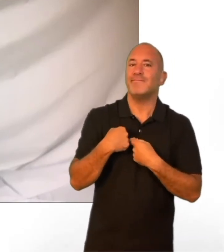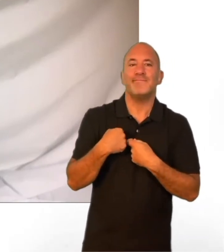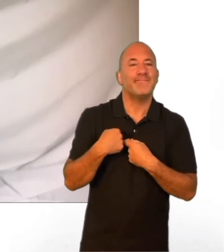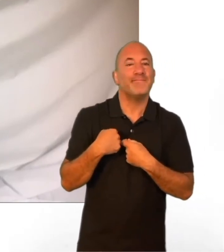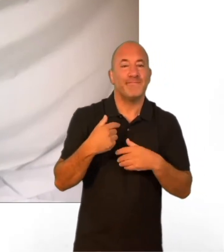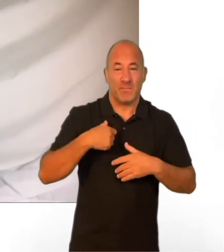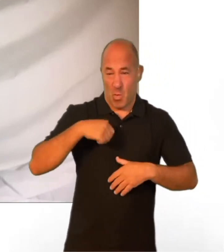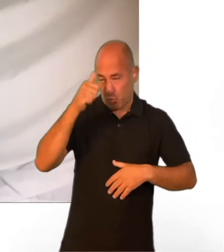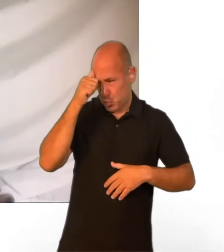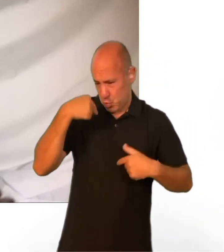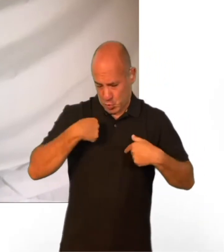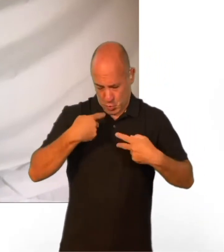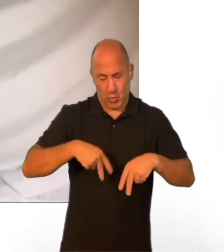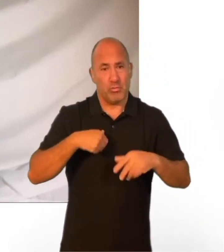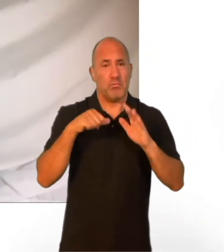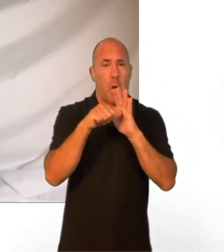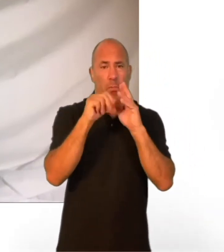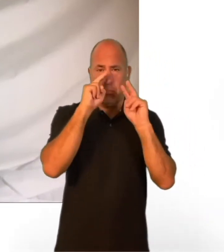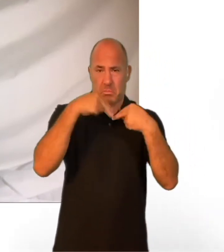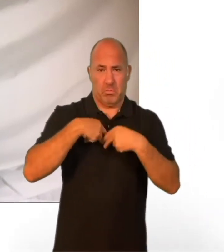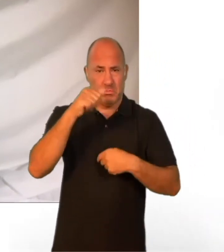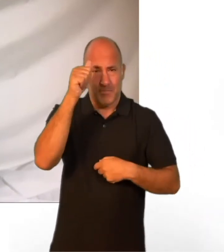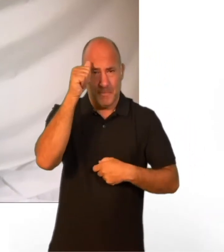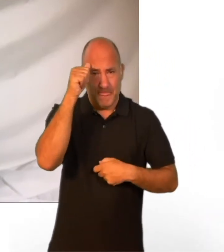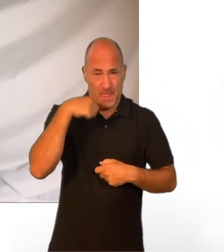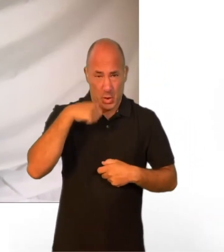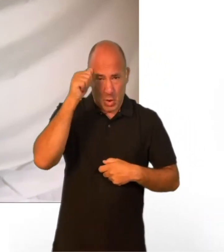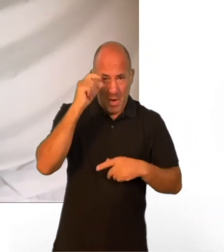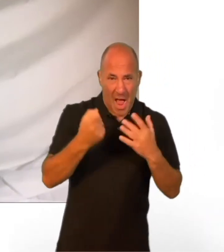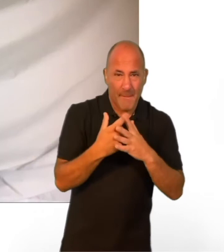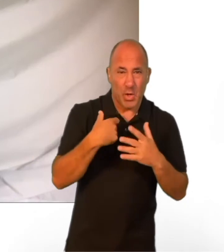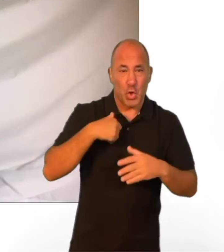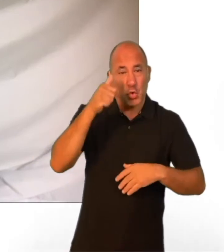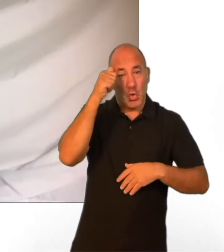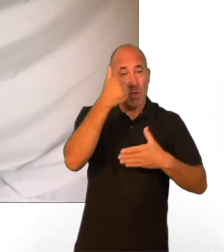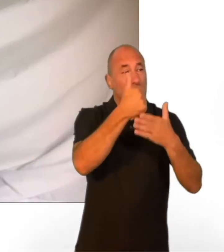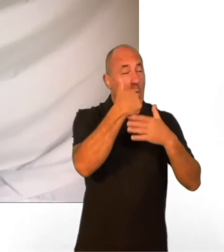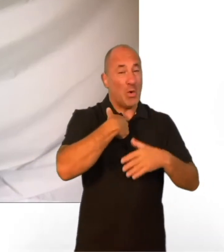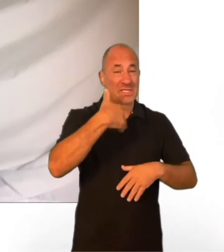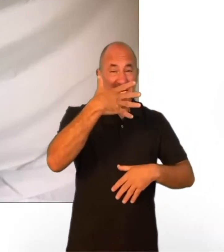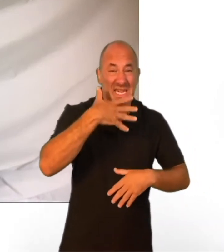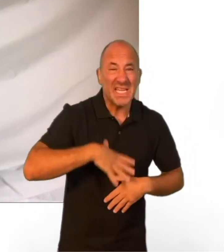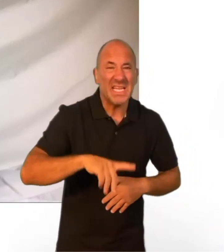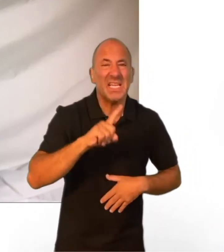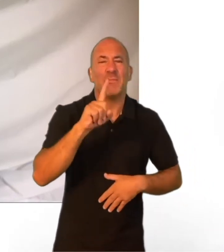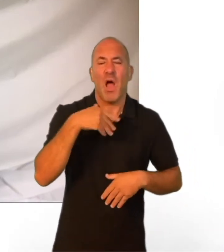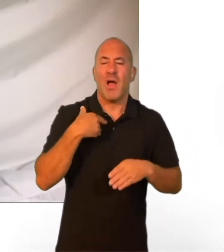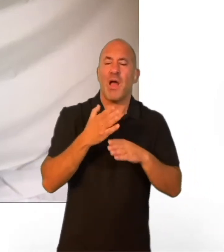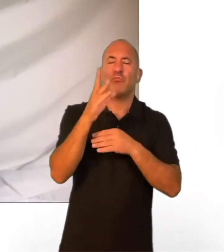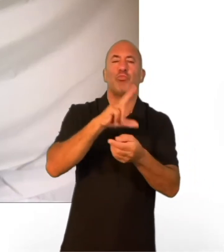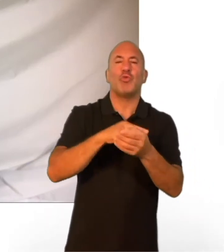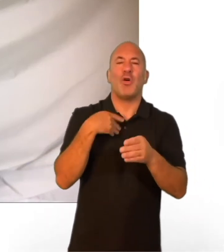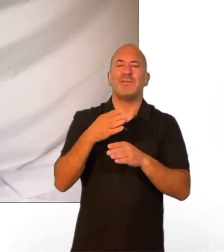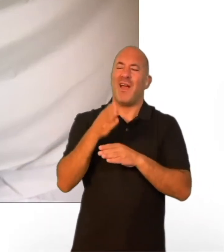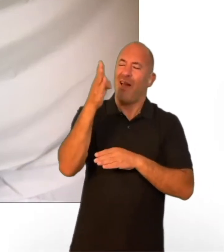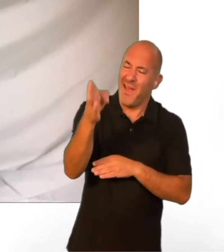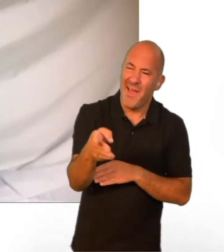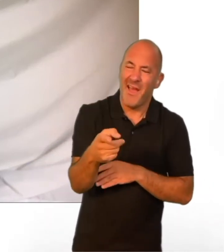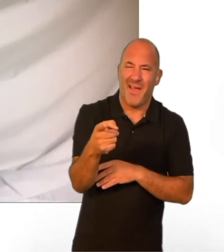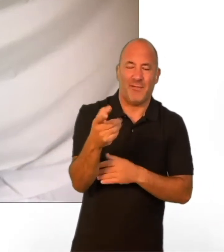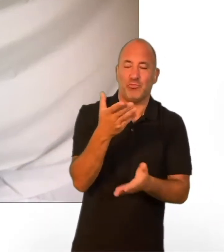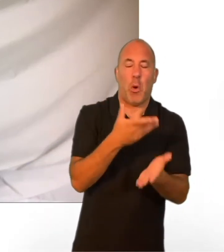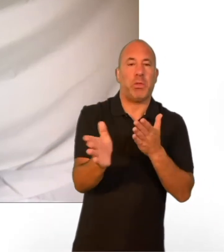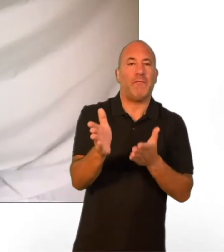with me. I knew exactly what was going on. I knew what the support was I needed. But every time I went to my doctor, I wasn't being